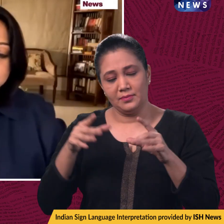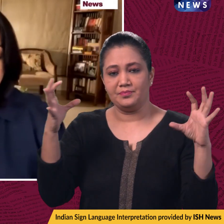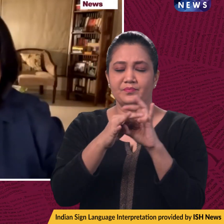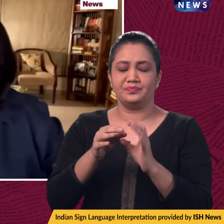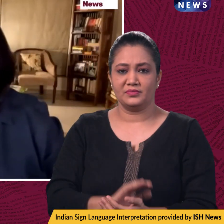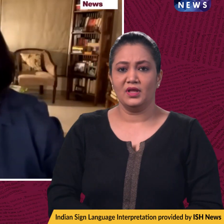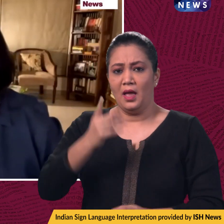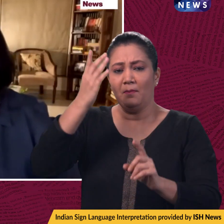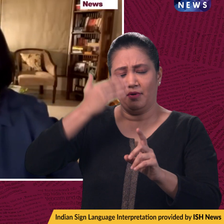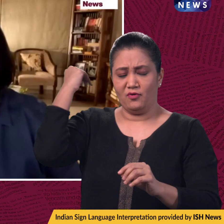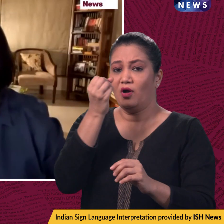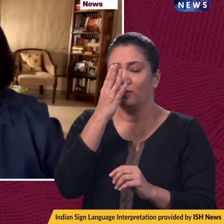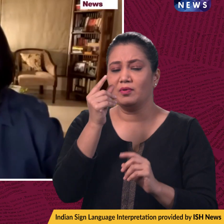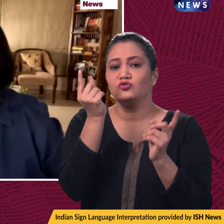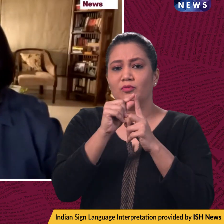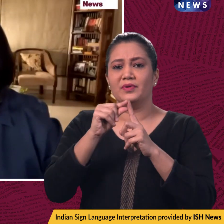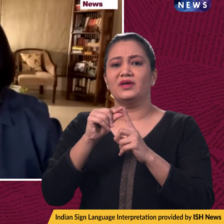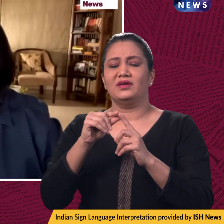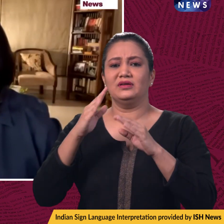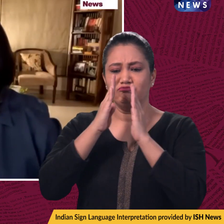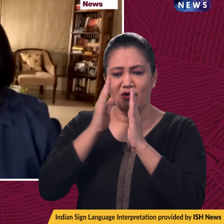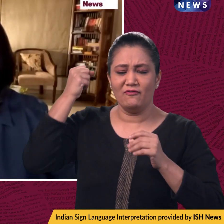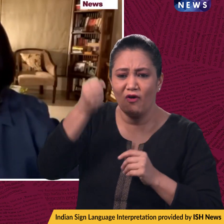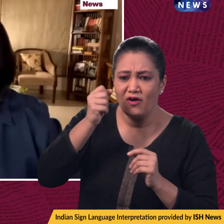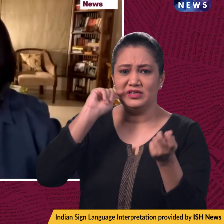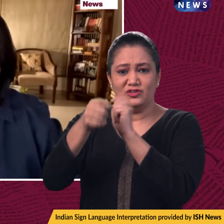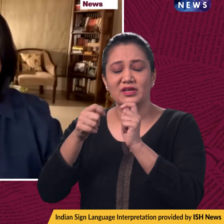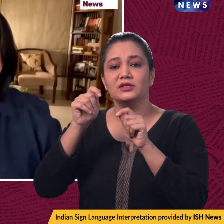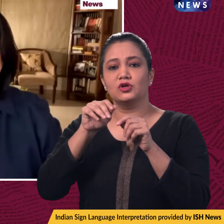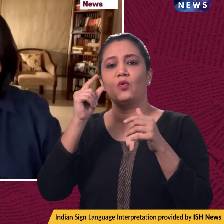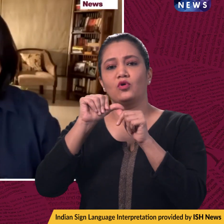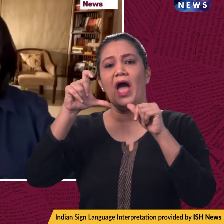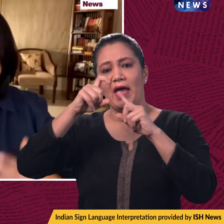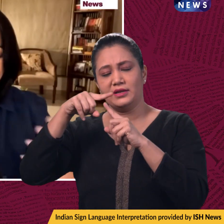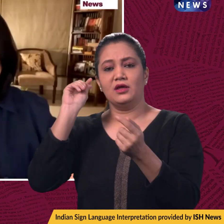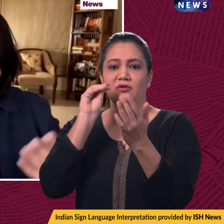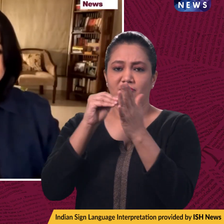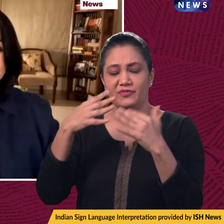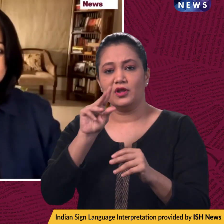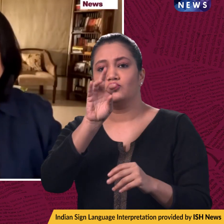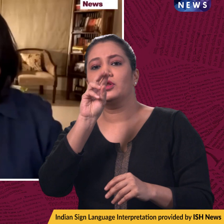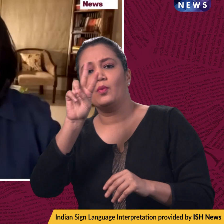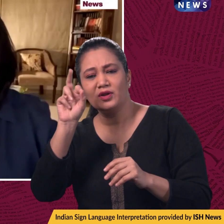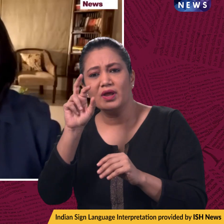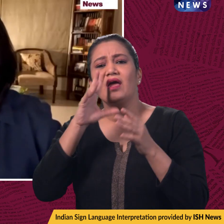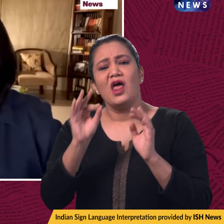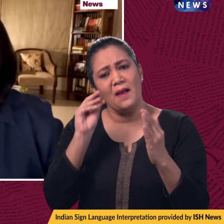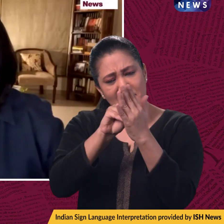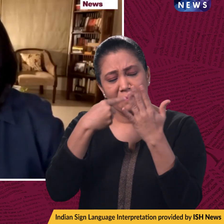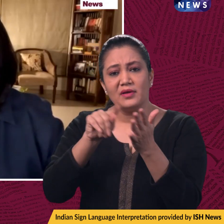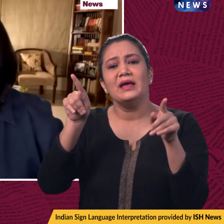Now, the BJP last year passed the UP Prohibition of Unlawful Conversion Religious Ordinance 2020, which is effectively the Love Jihad